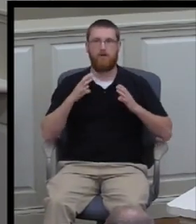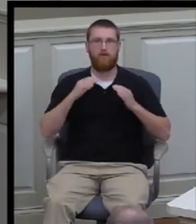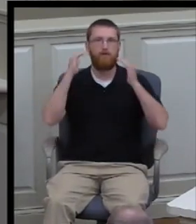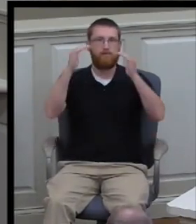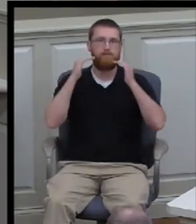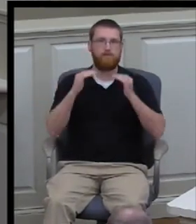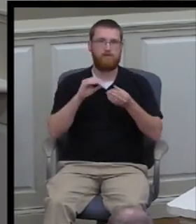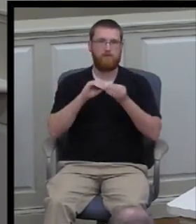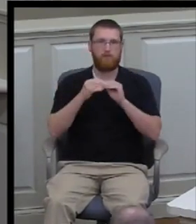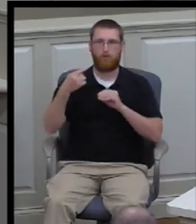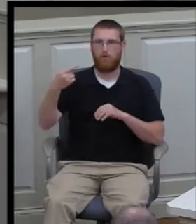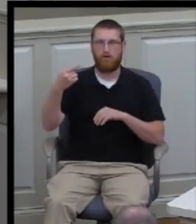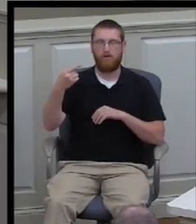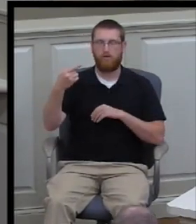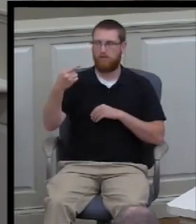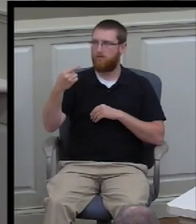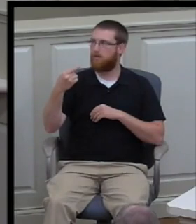on into item 1.